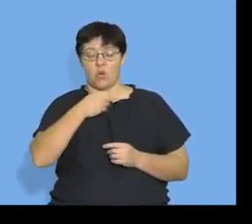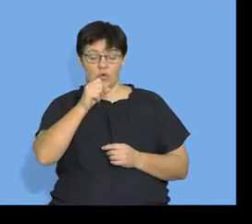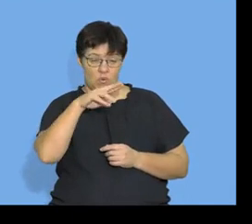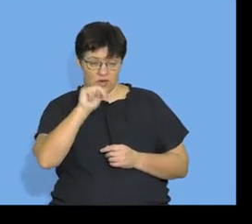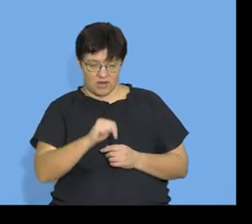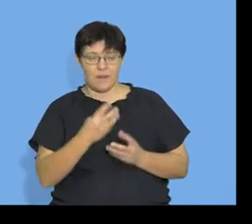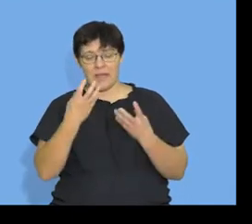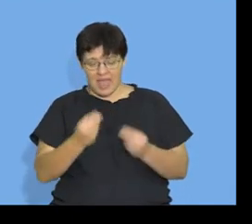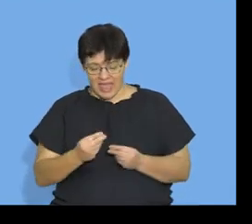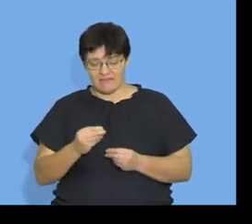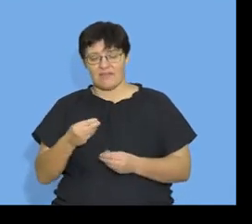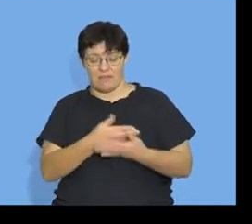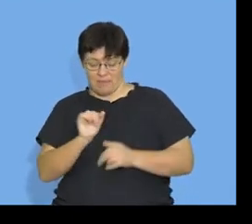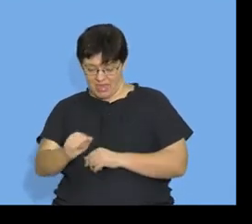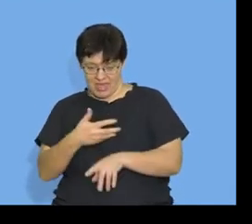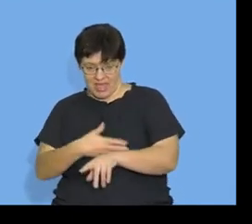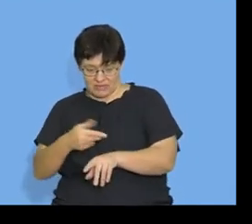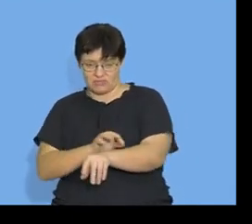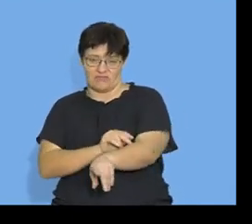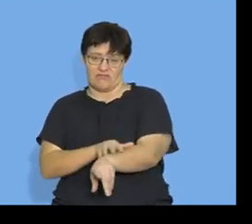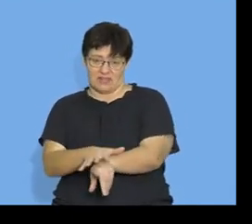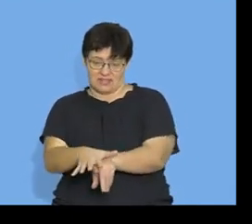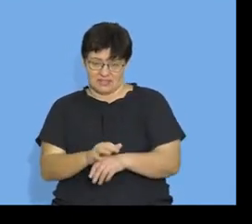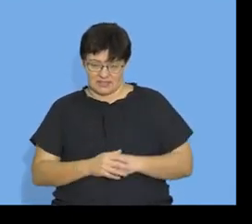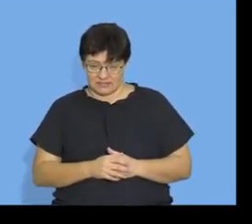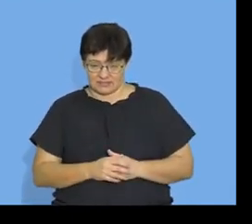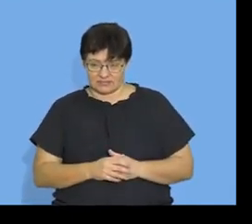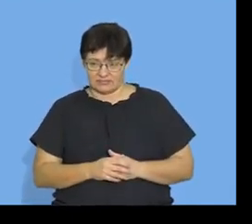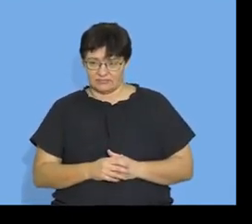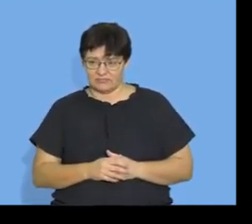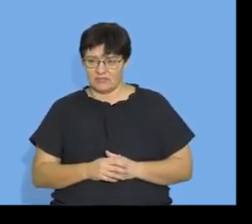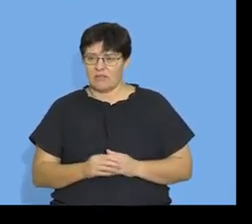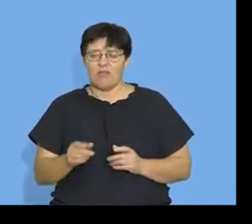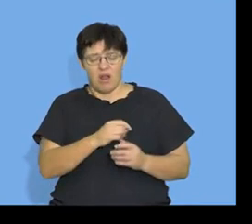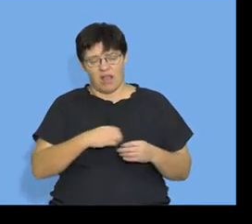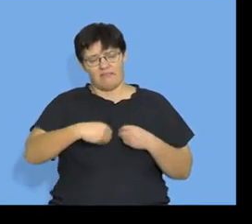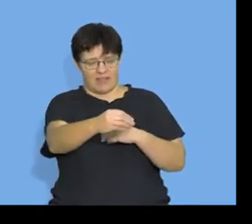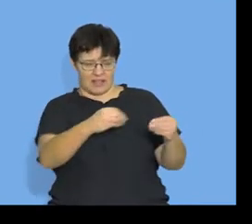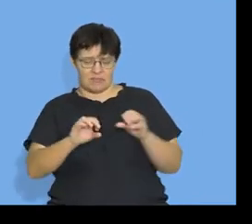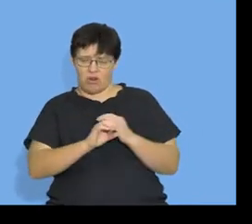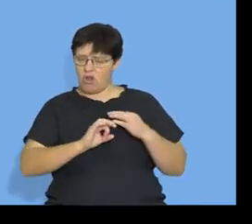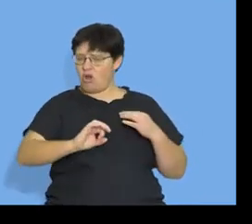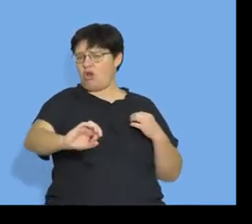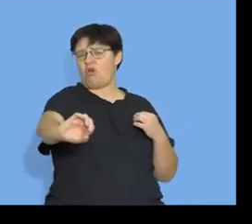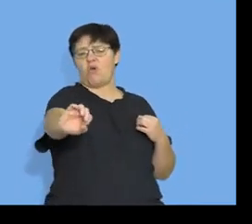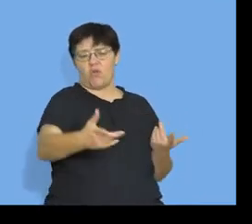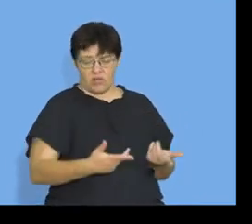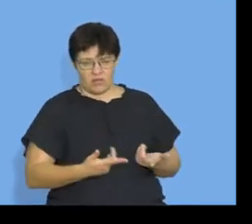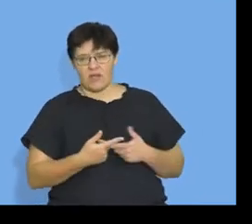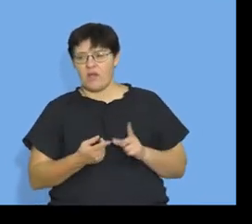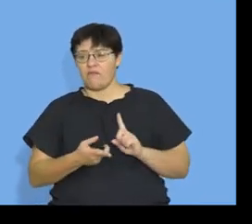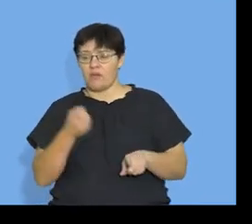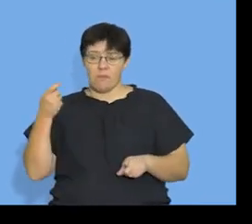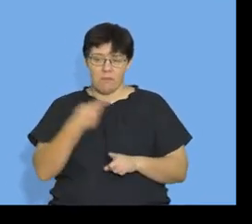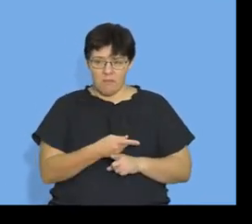chorion which contains the fetal arteries and the vein. It is a long, flexible cord